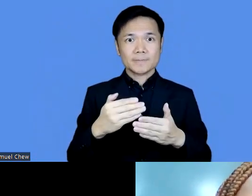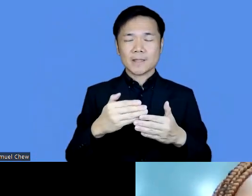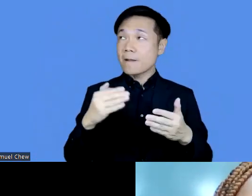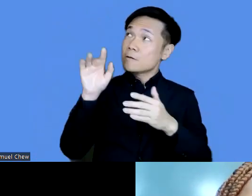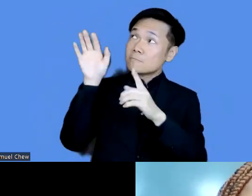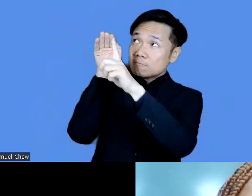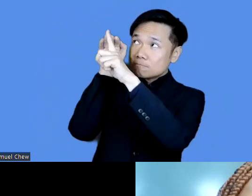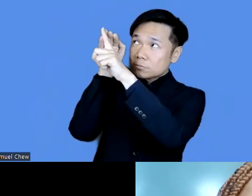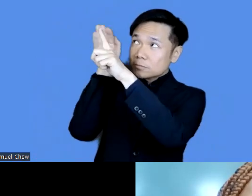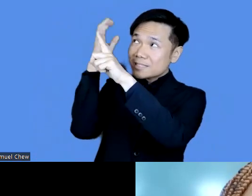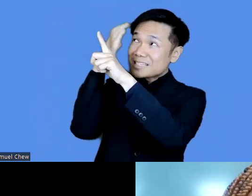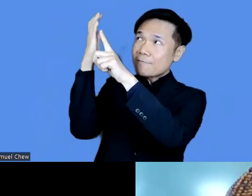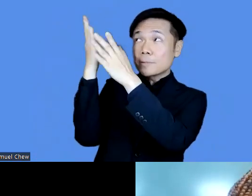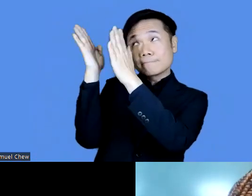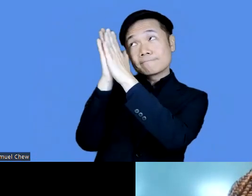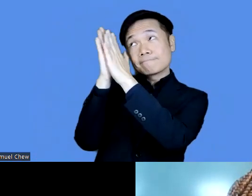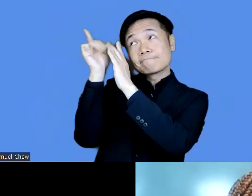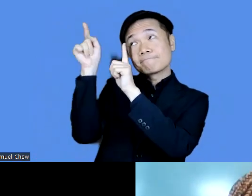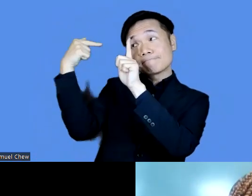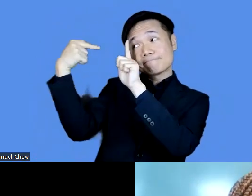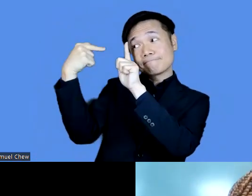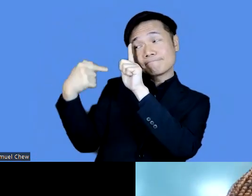to account on the commitments that they've made.